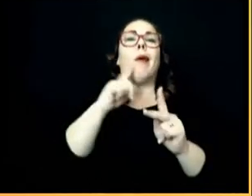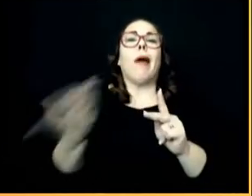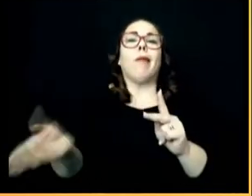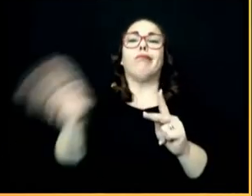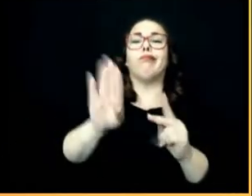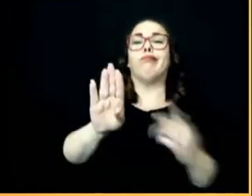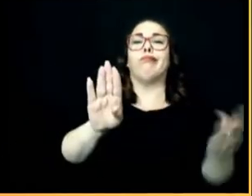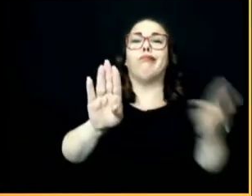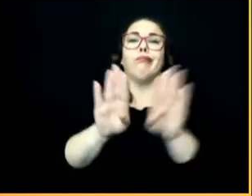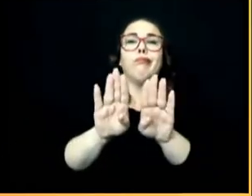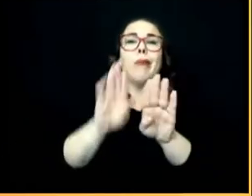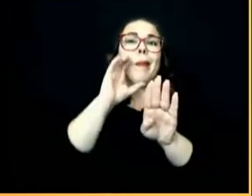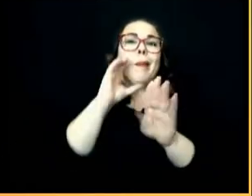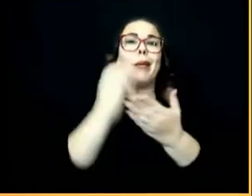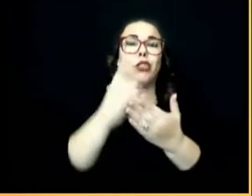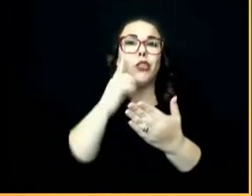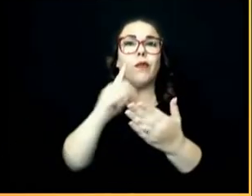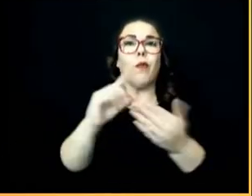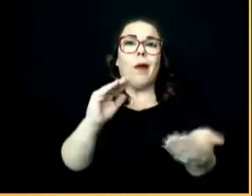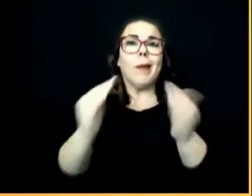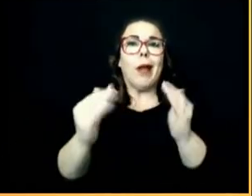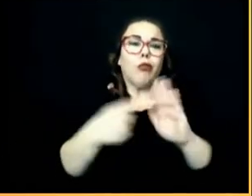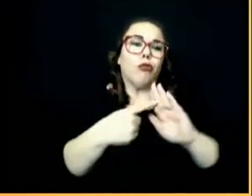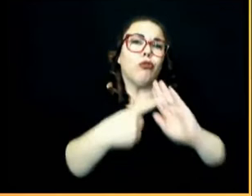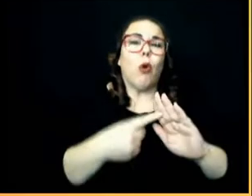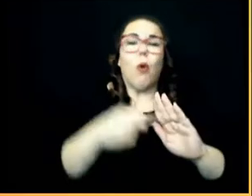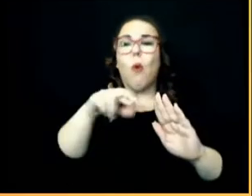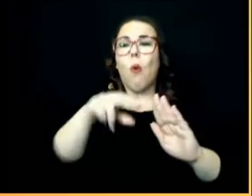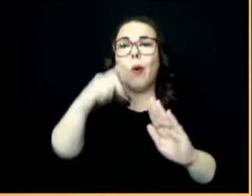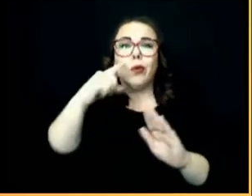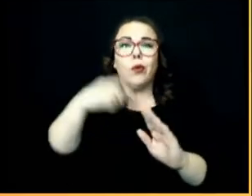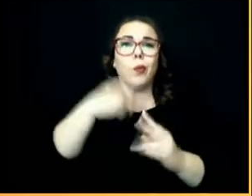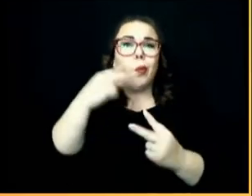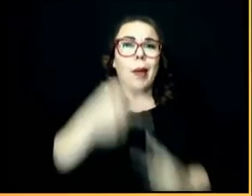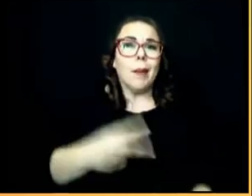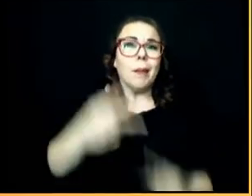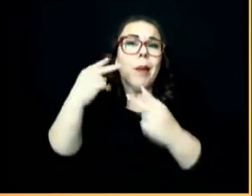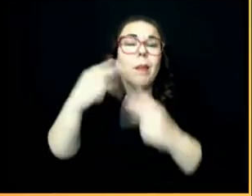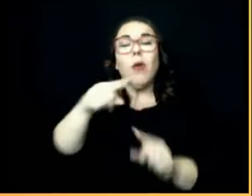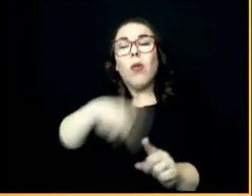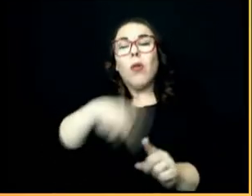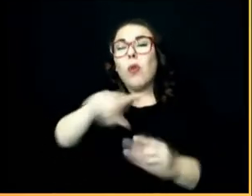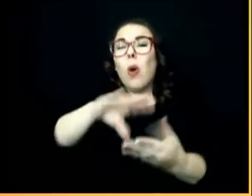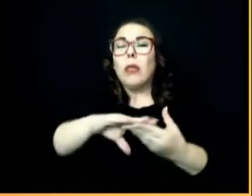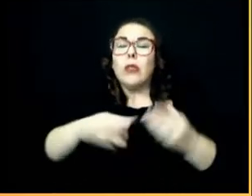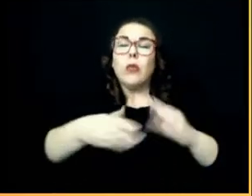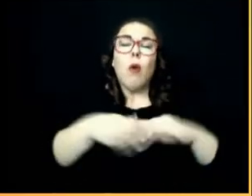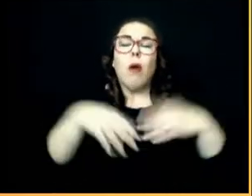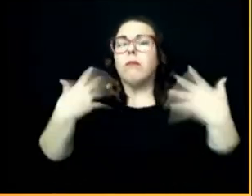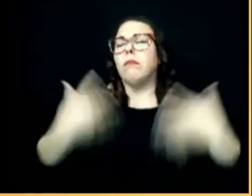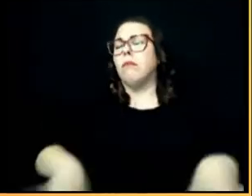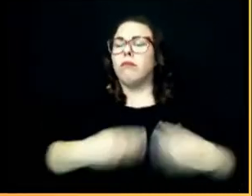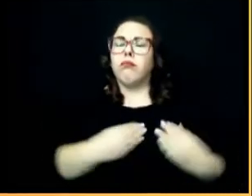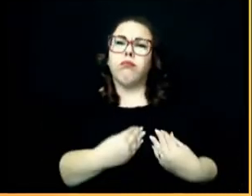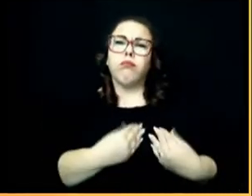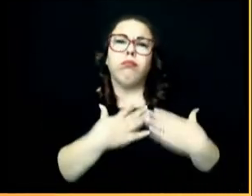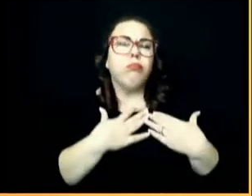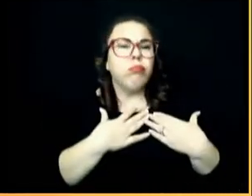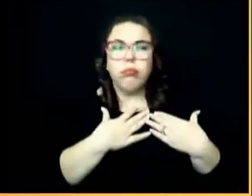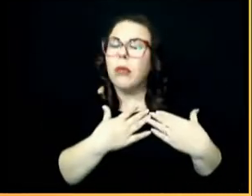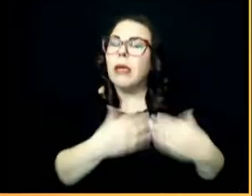every place imaginable across the country. And those stories are so inspirational to me. And this is just one